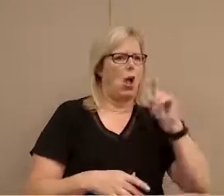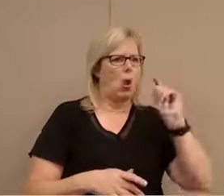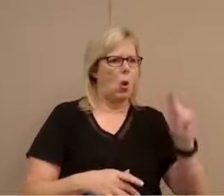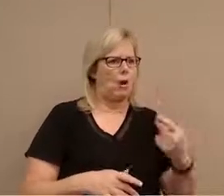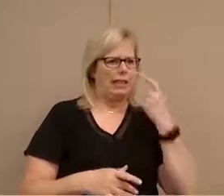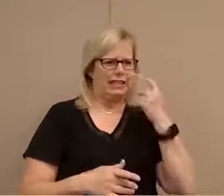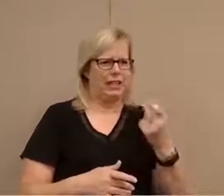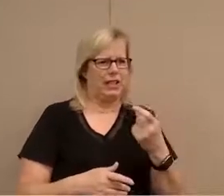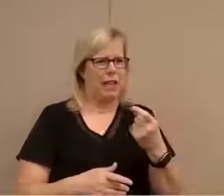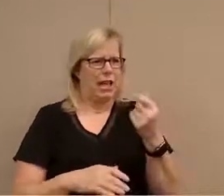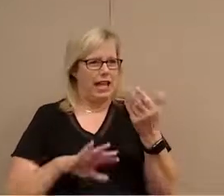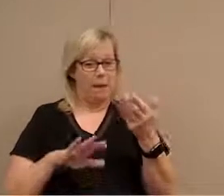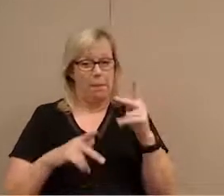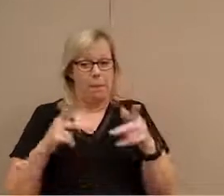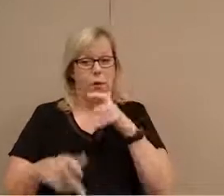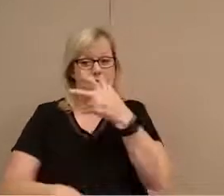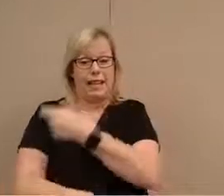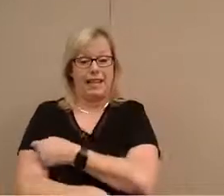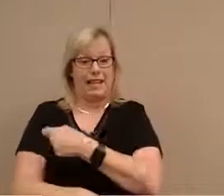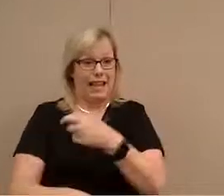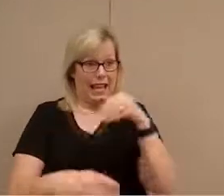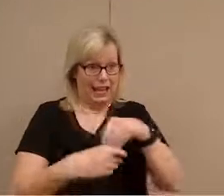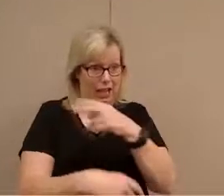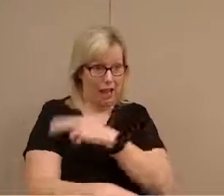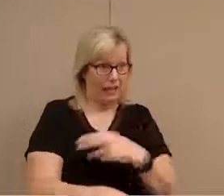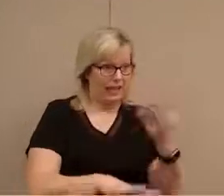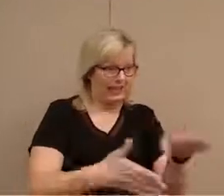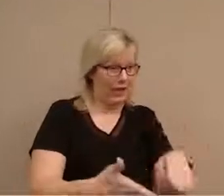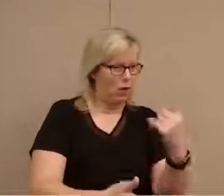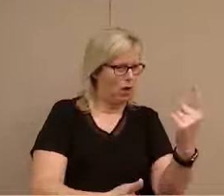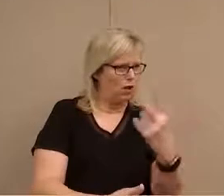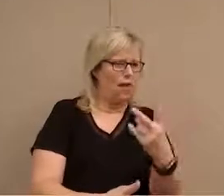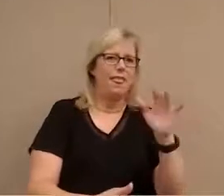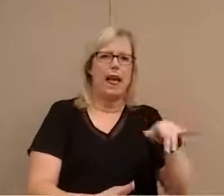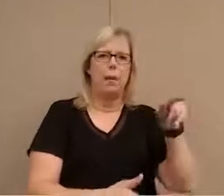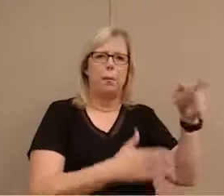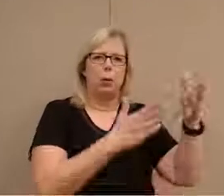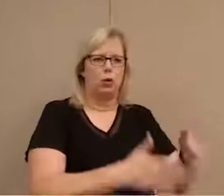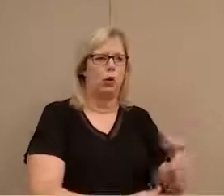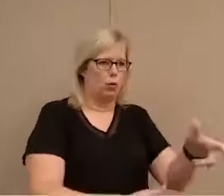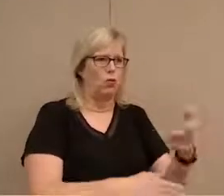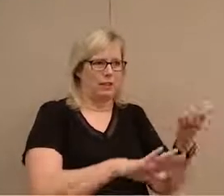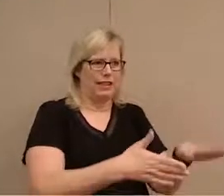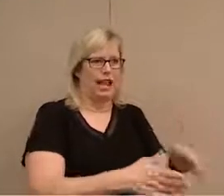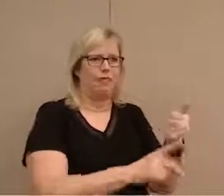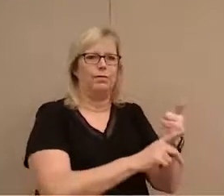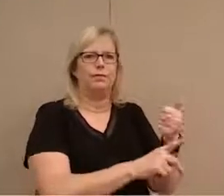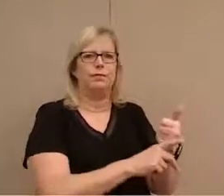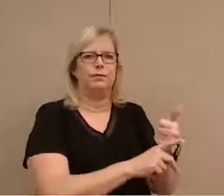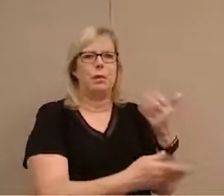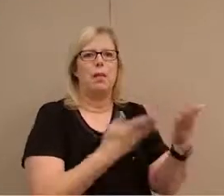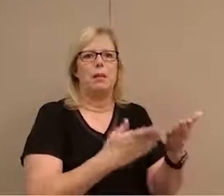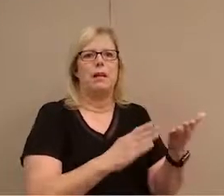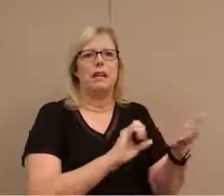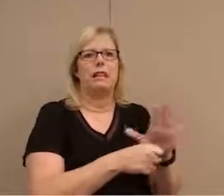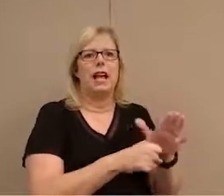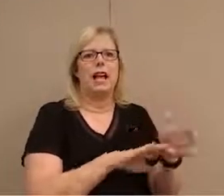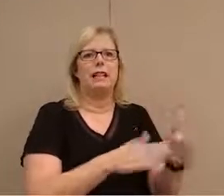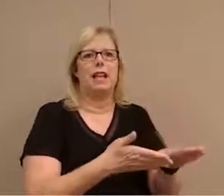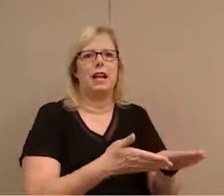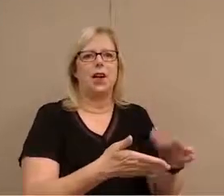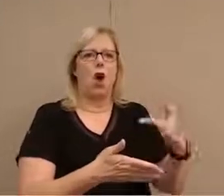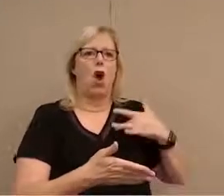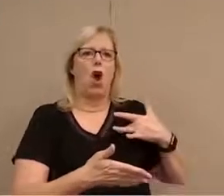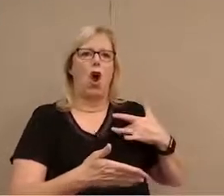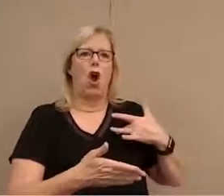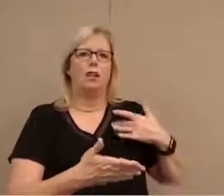who've been vaccinated in the hospital. And one of the cases I personally took care of probably died of an arrhythmia, which is an